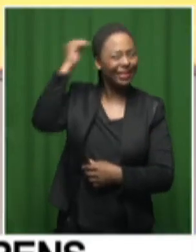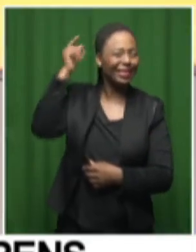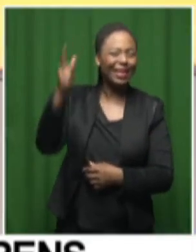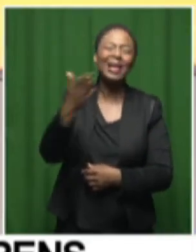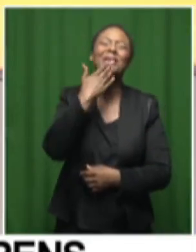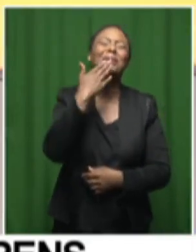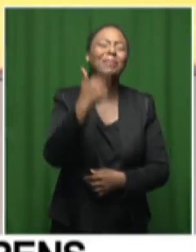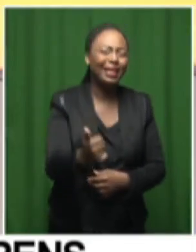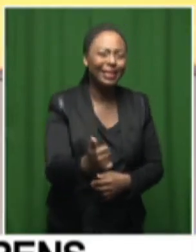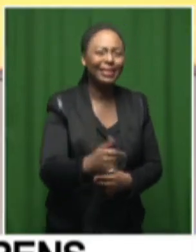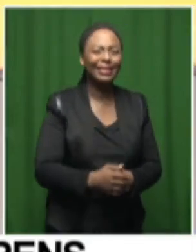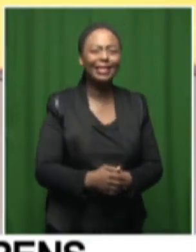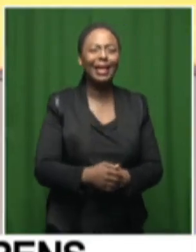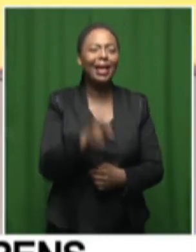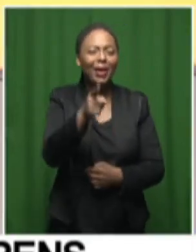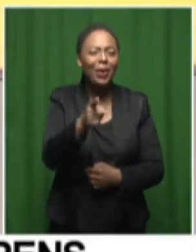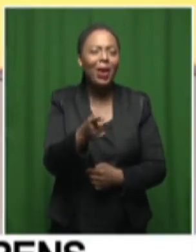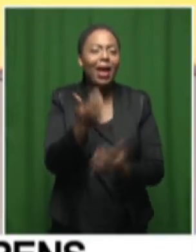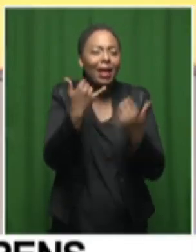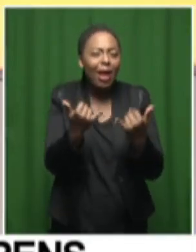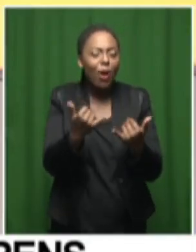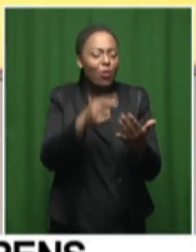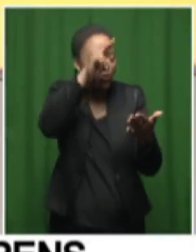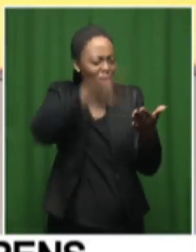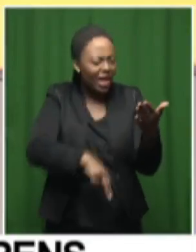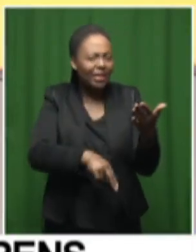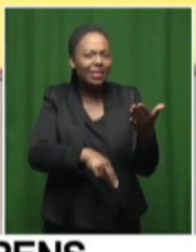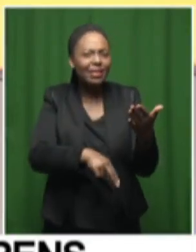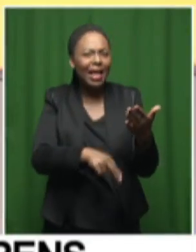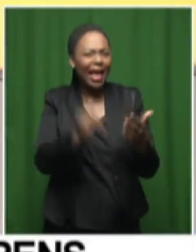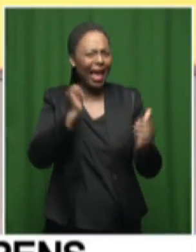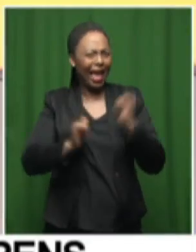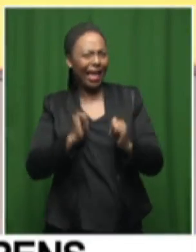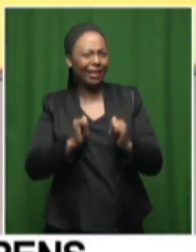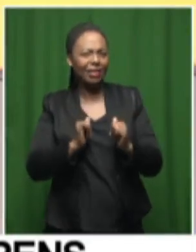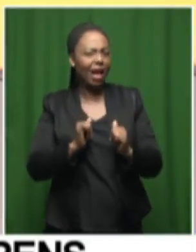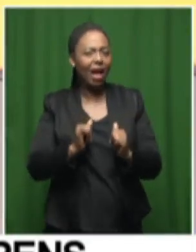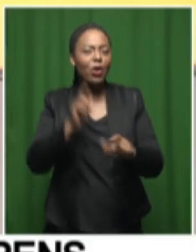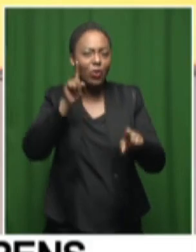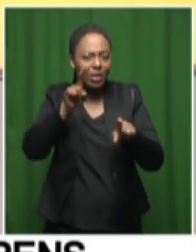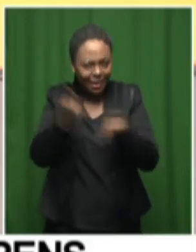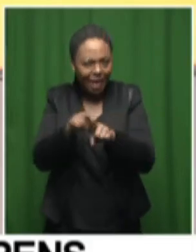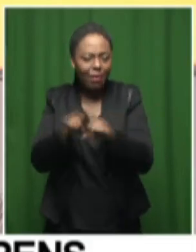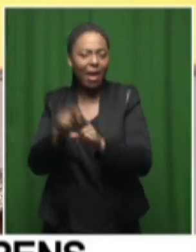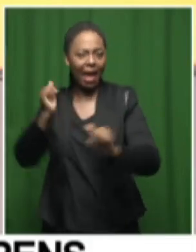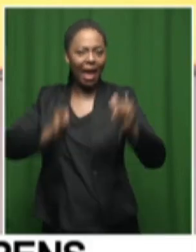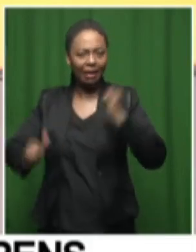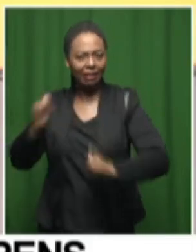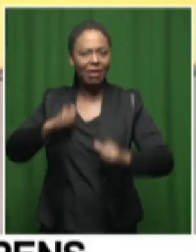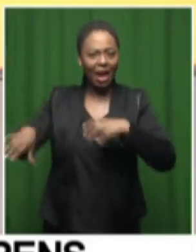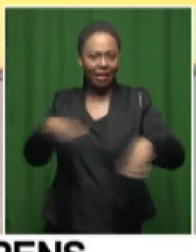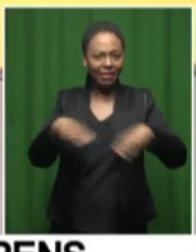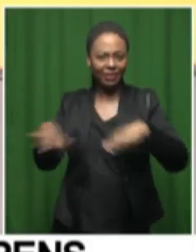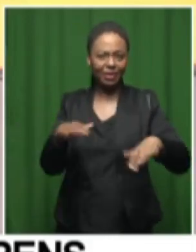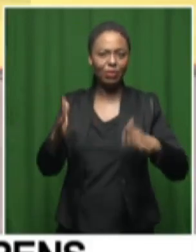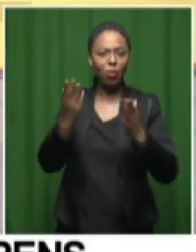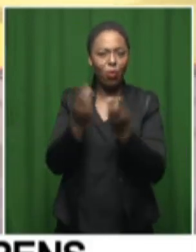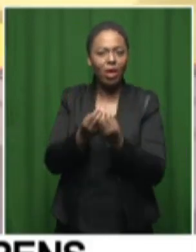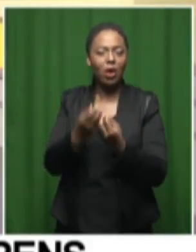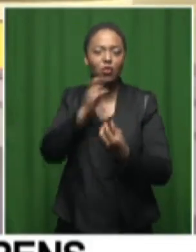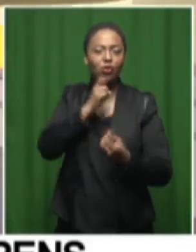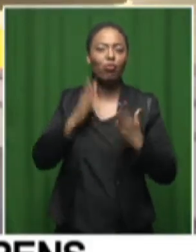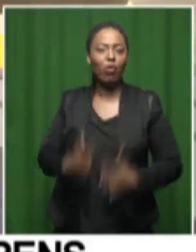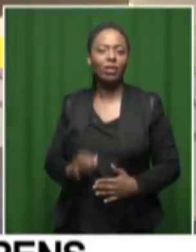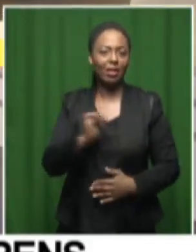Please. You can't listen, you can't read a play. You need to engage with a play on your feet and through your body. All right, so